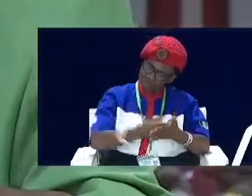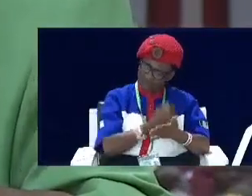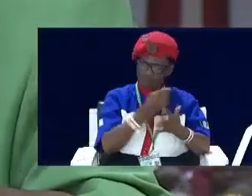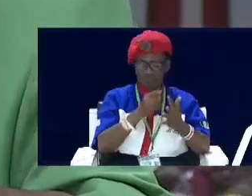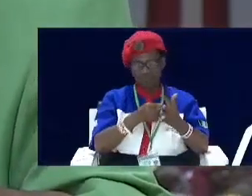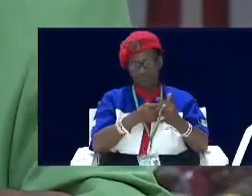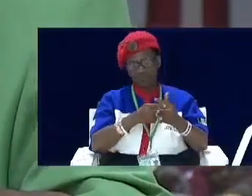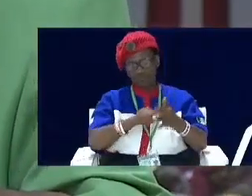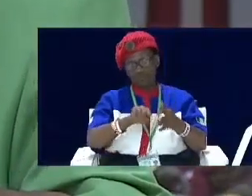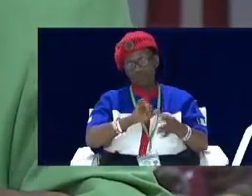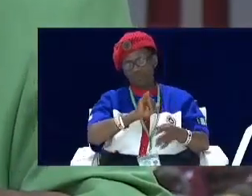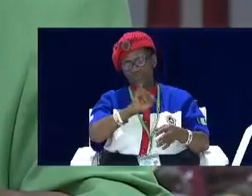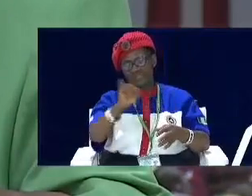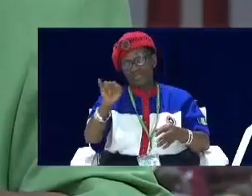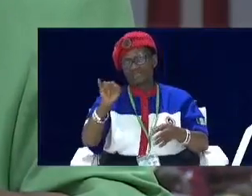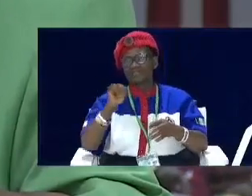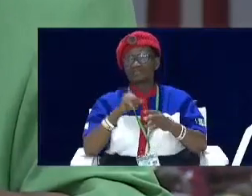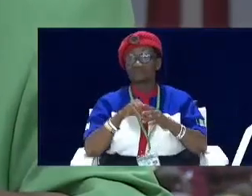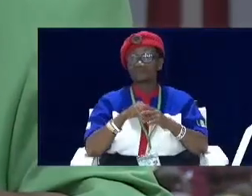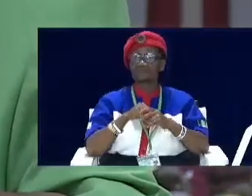akotun.